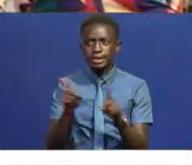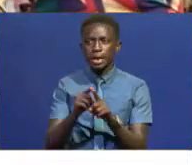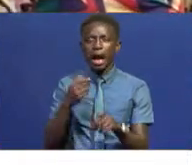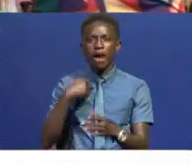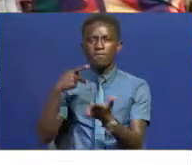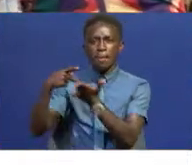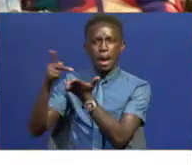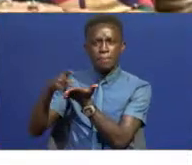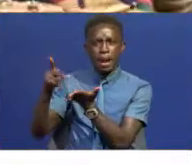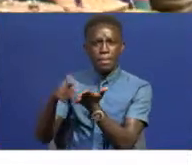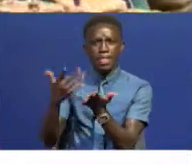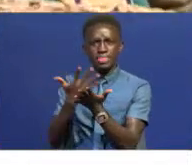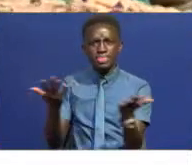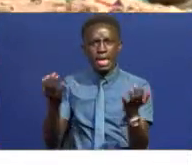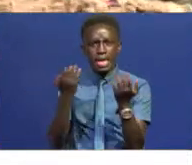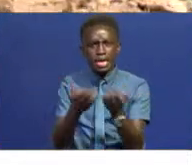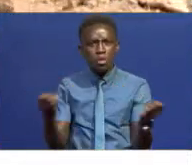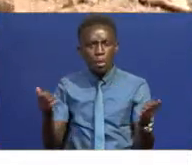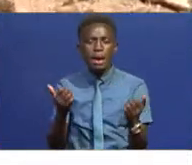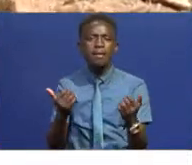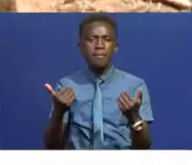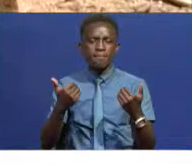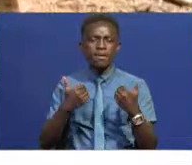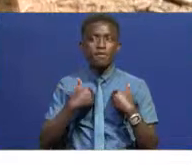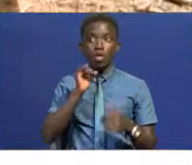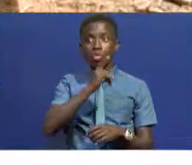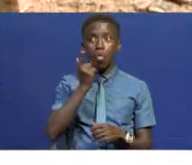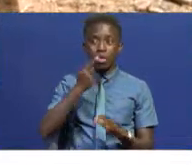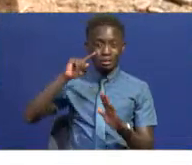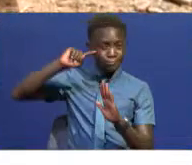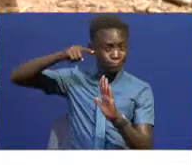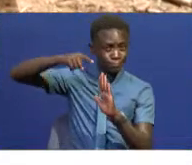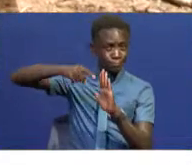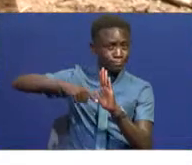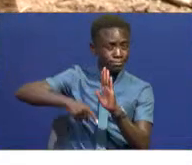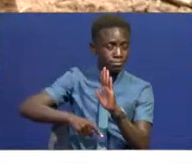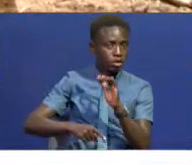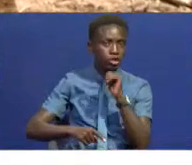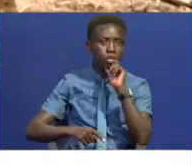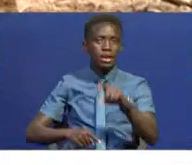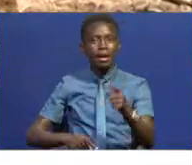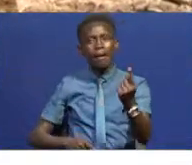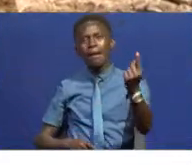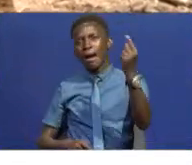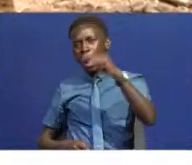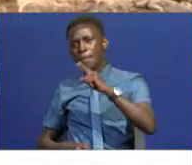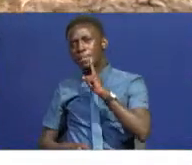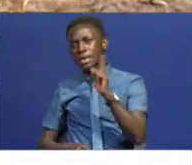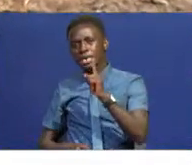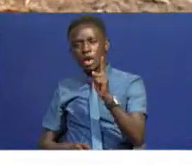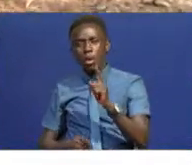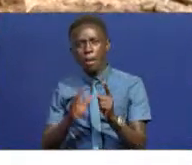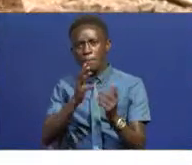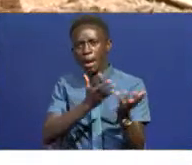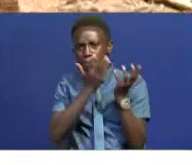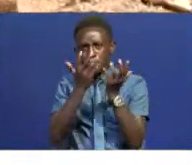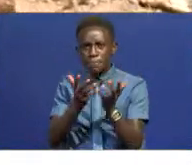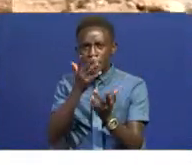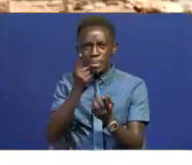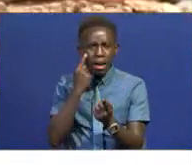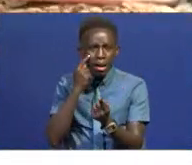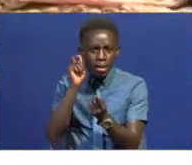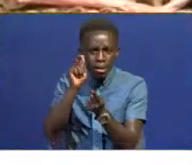so that those people who are carrying out mining, they do not need to come to Nairobi to bring their samples. And